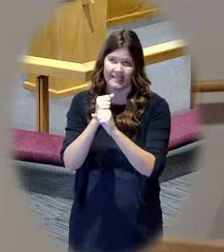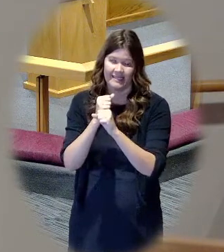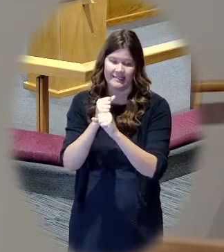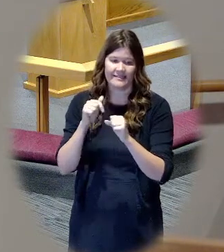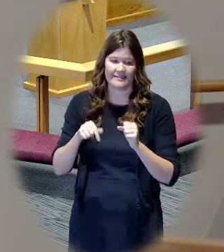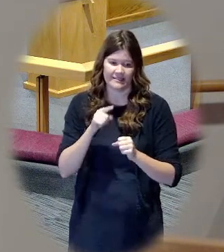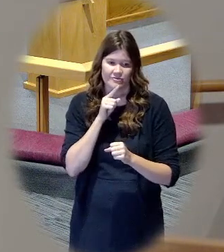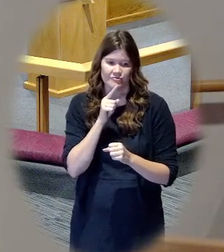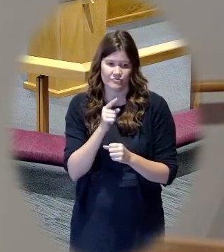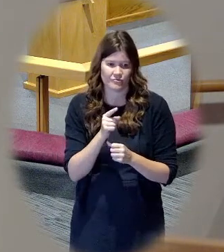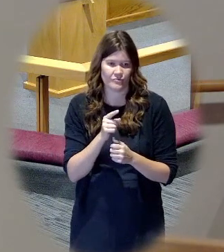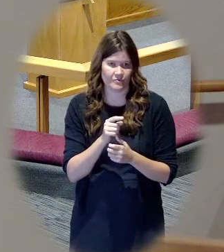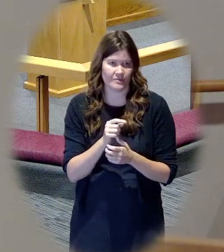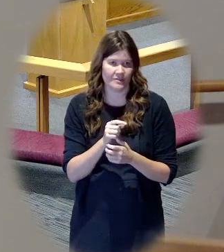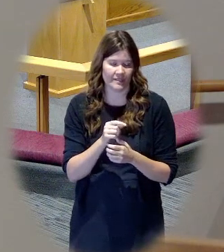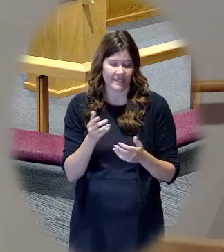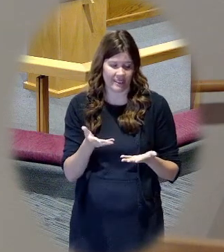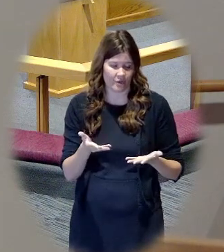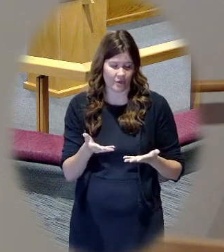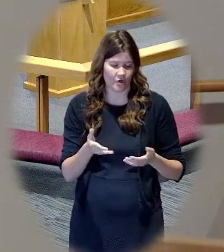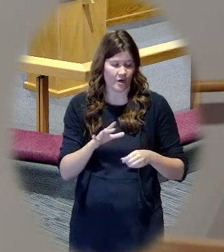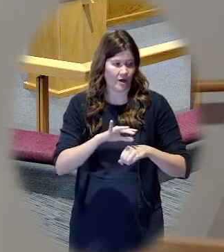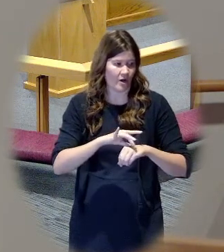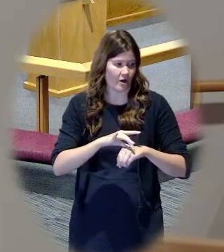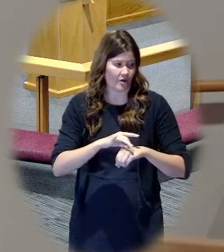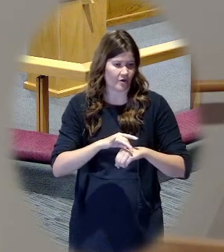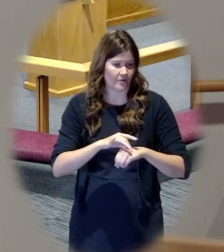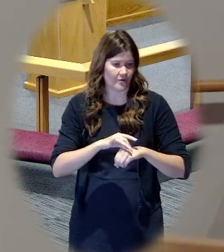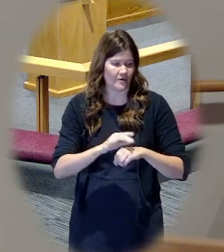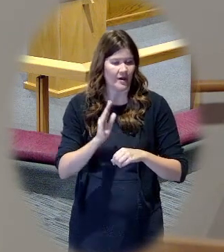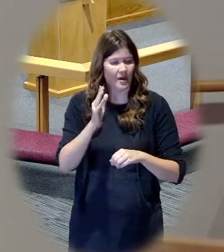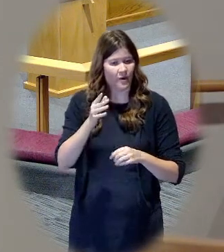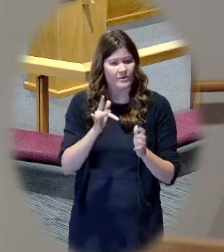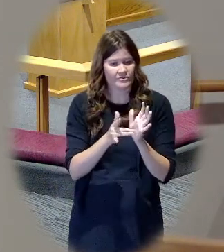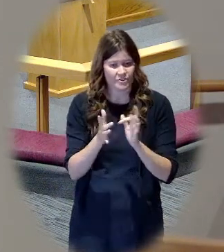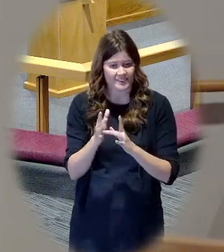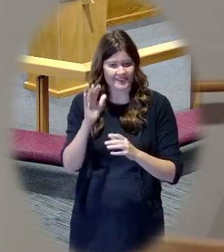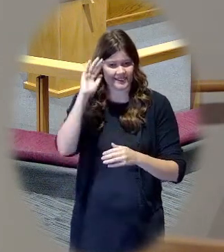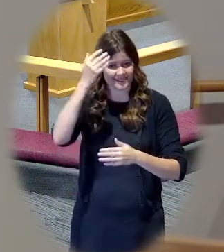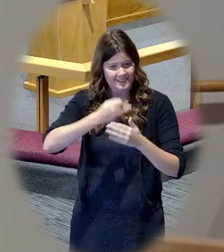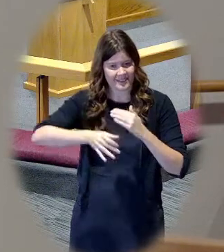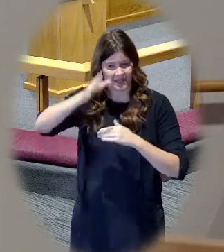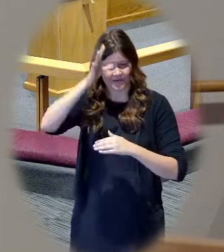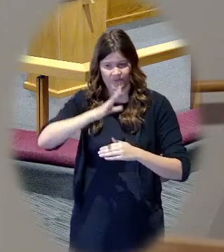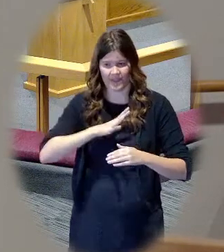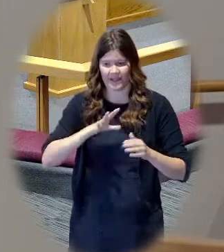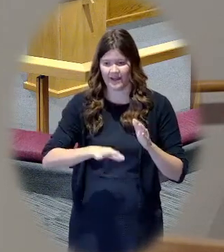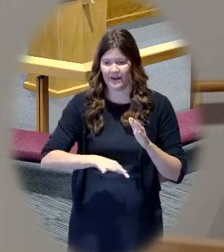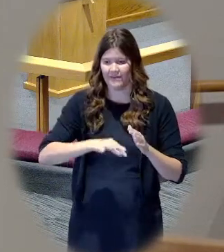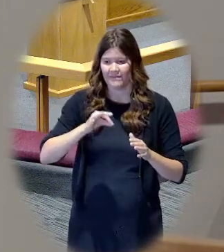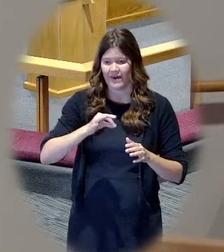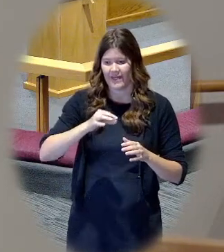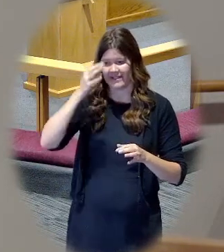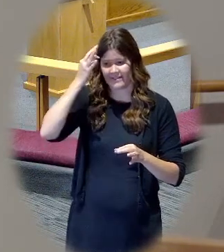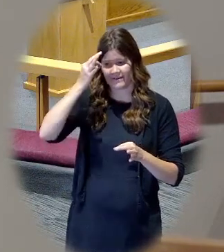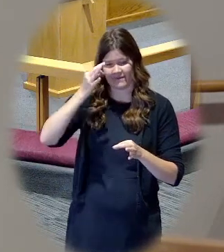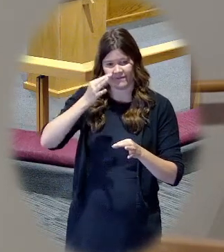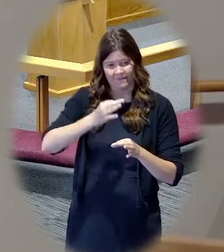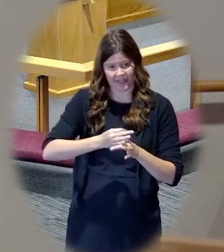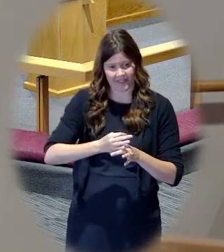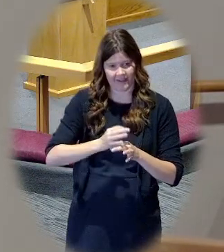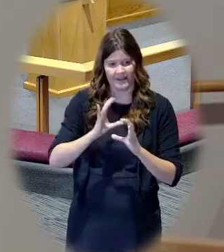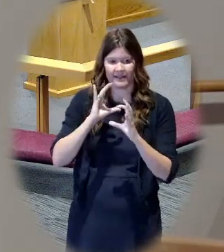reality on the earth? Will Jesus, the Son of Man, find the faith that clings to God and God